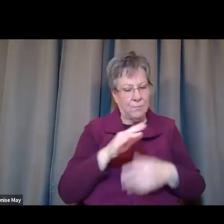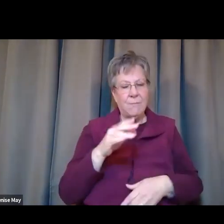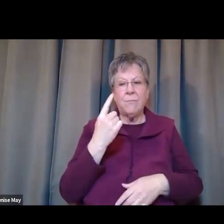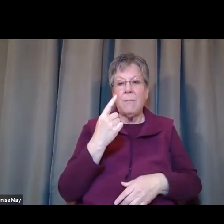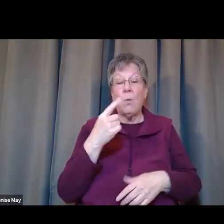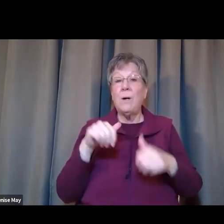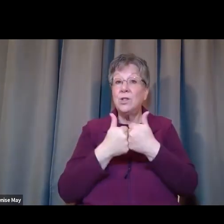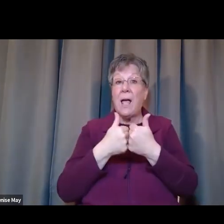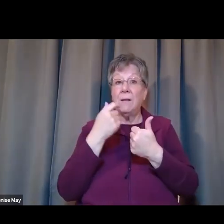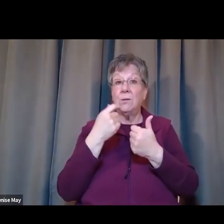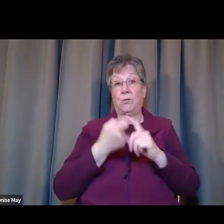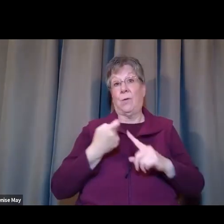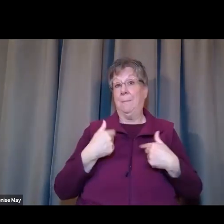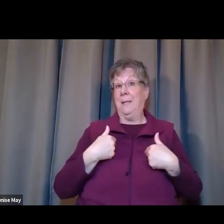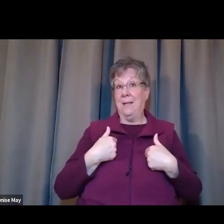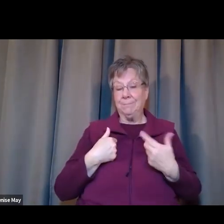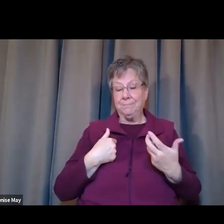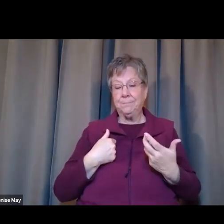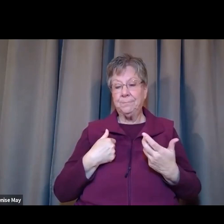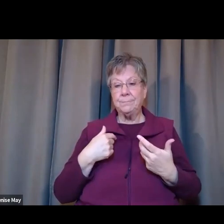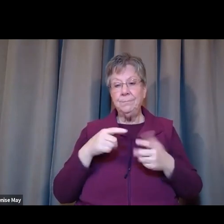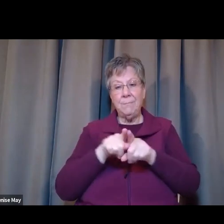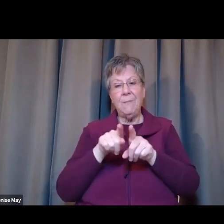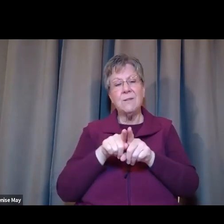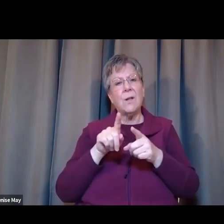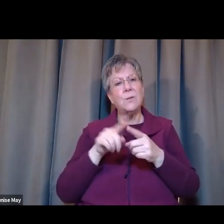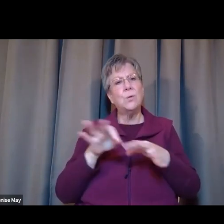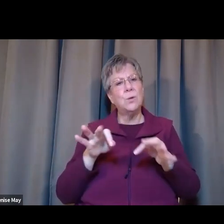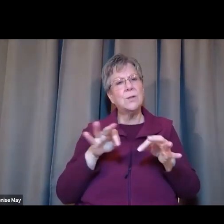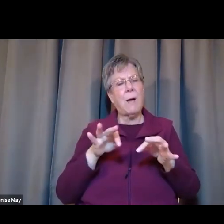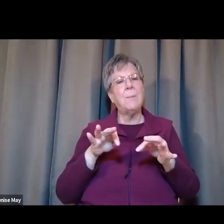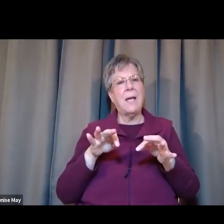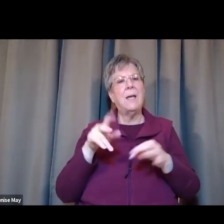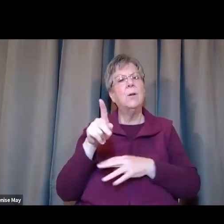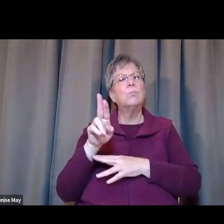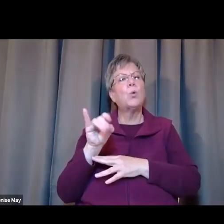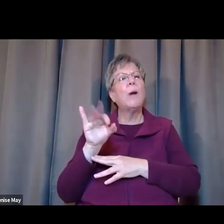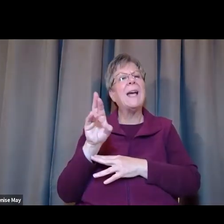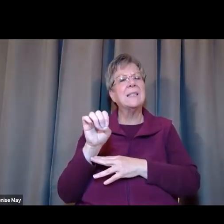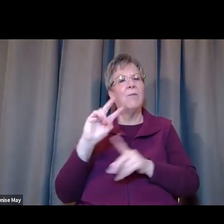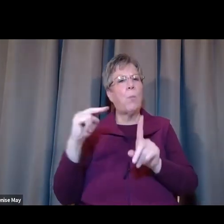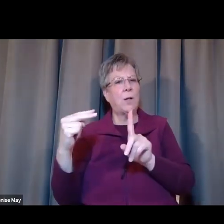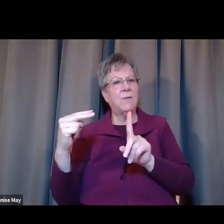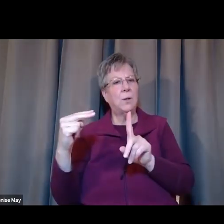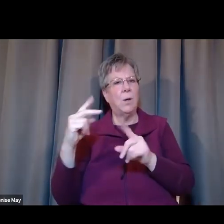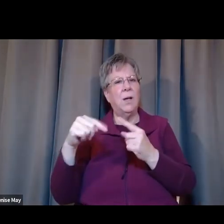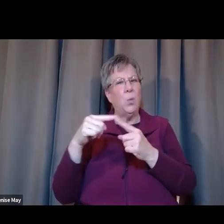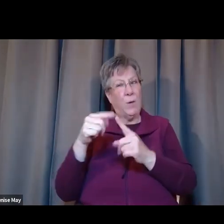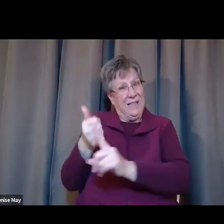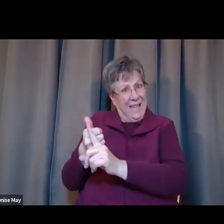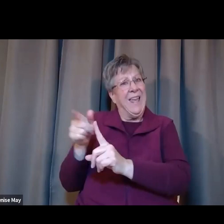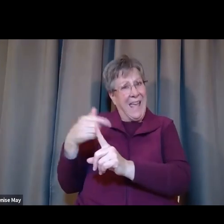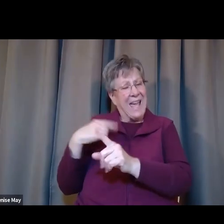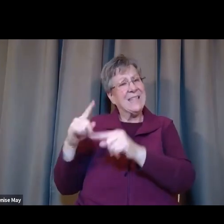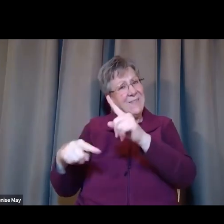One challenge for me is also to describe a progressive point of view when there's considerable variation within each side